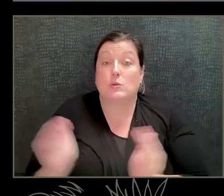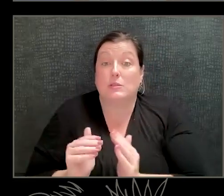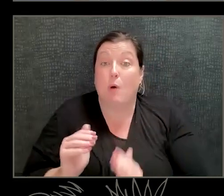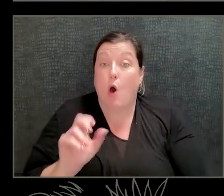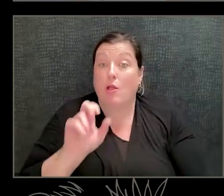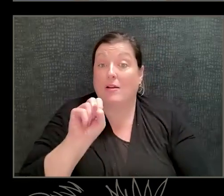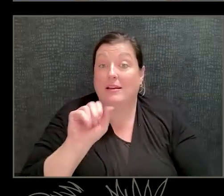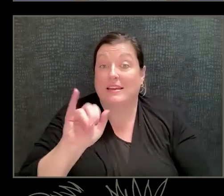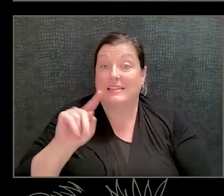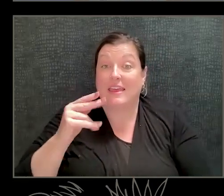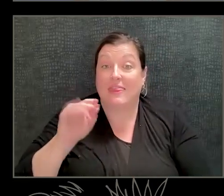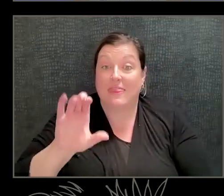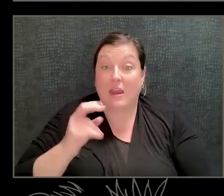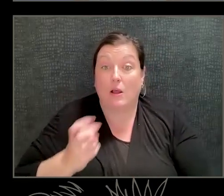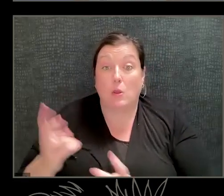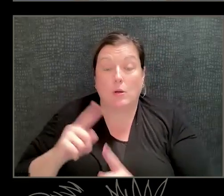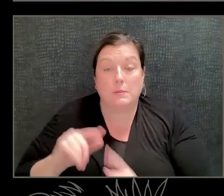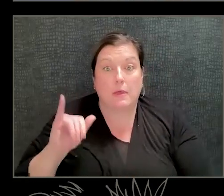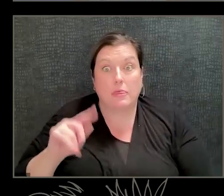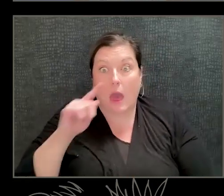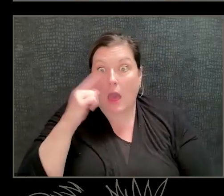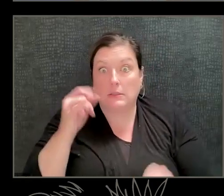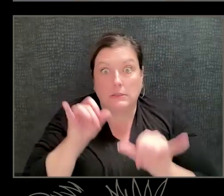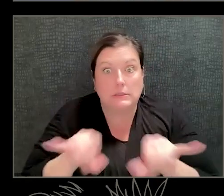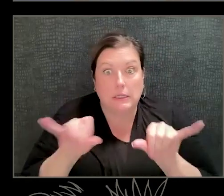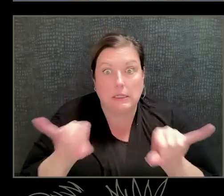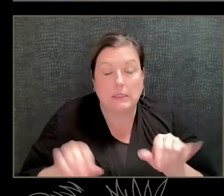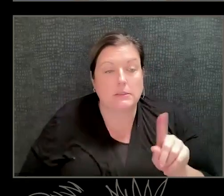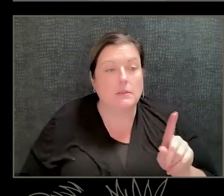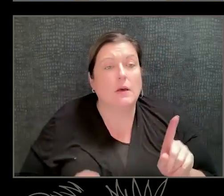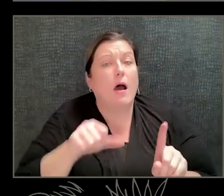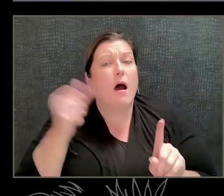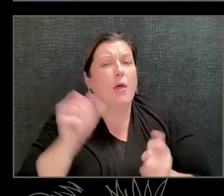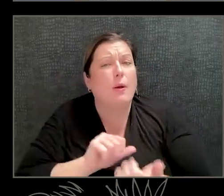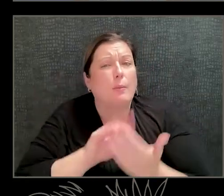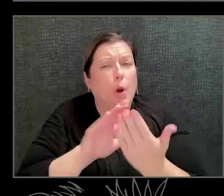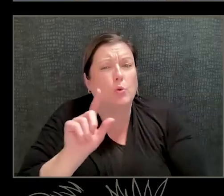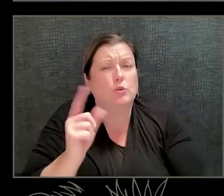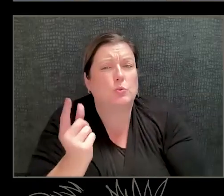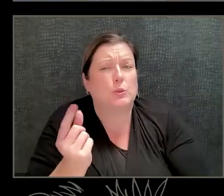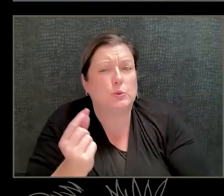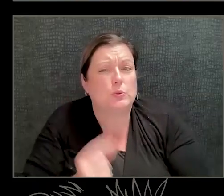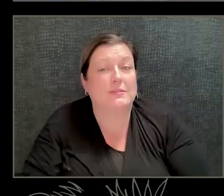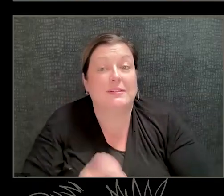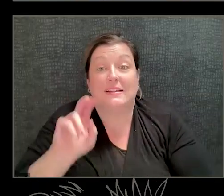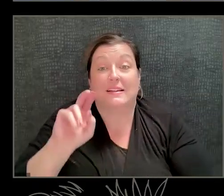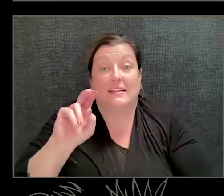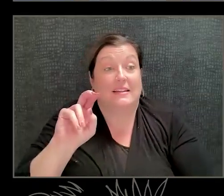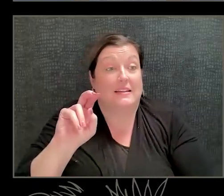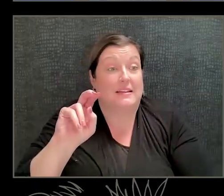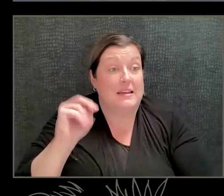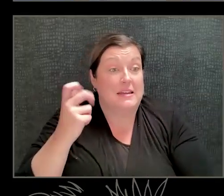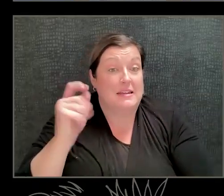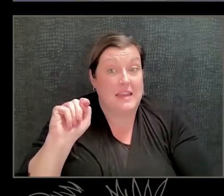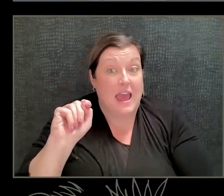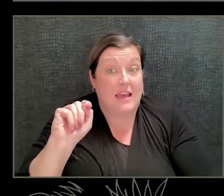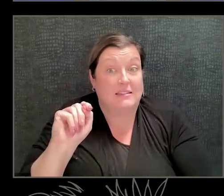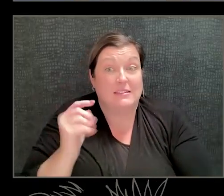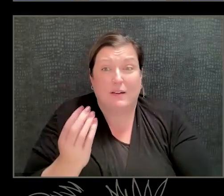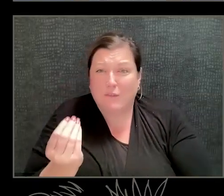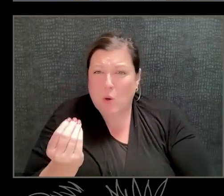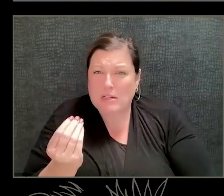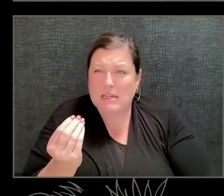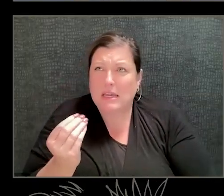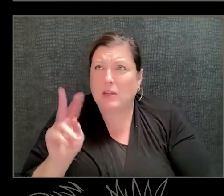to be tedious. What are some other approaches we could use here? Next, I don't know how to describe it, Next 14 or